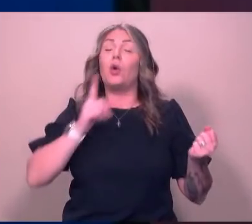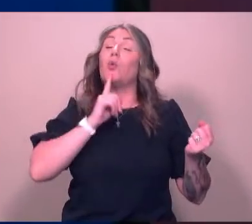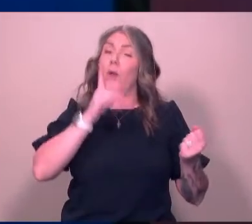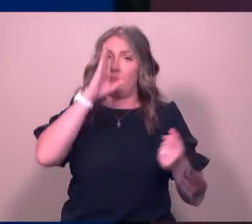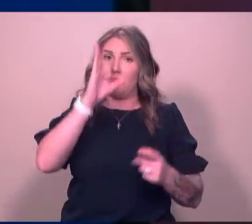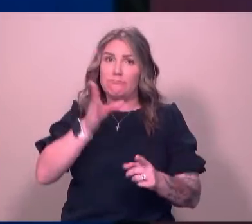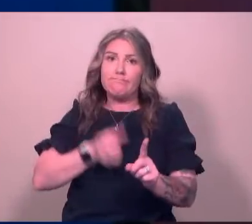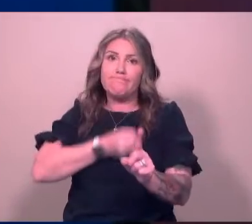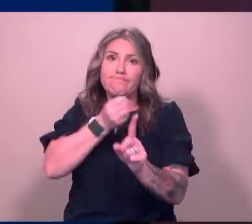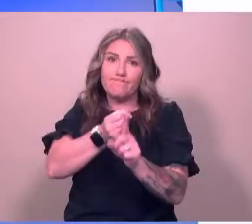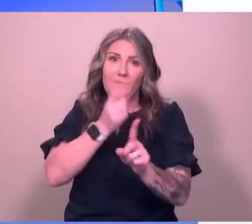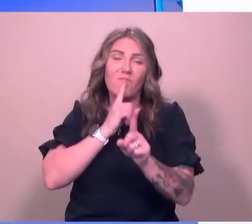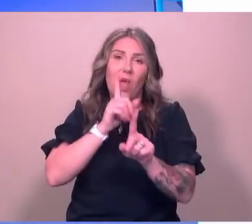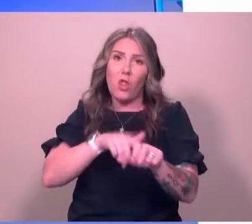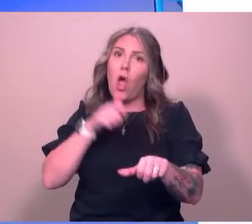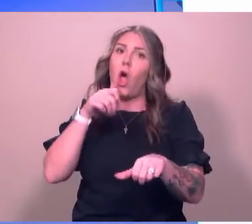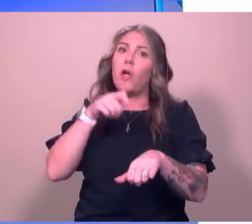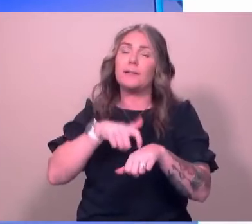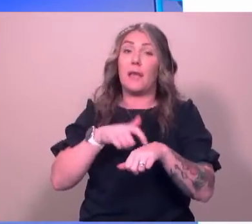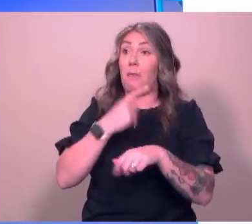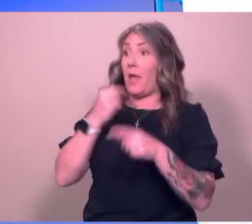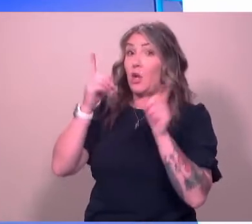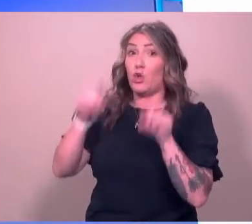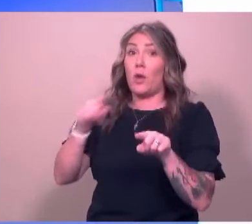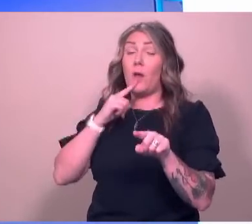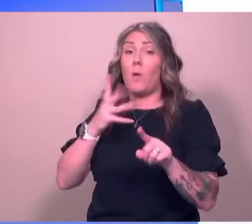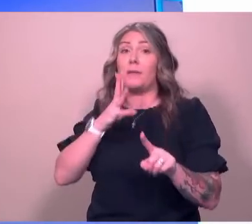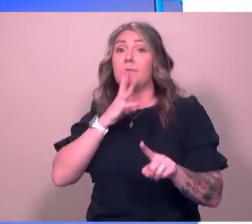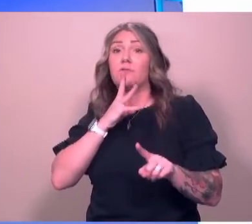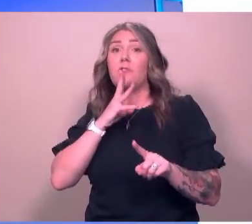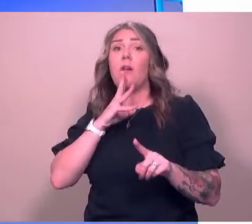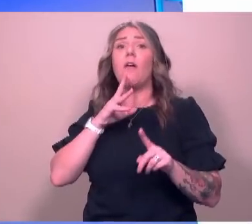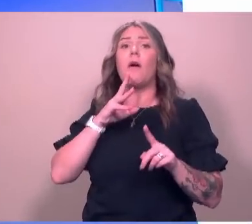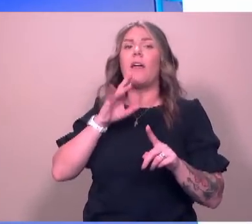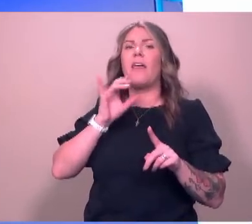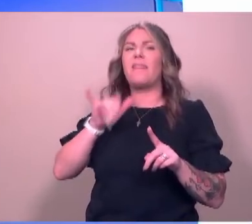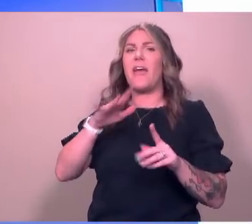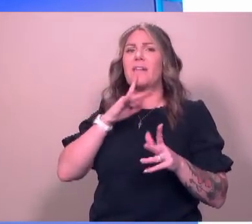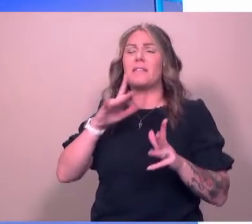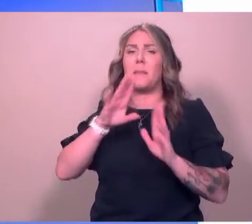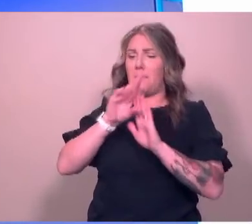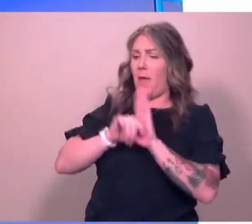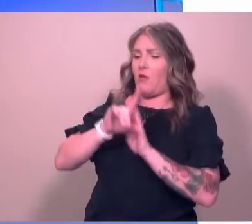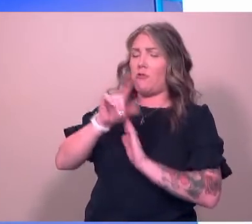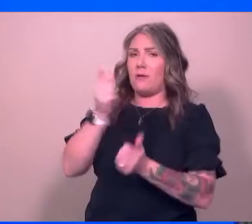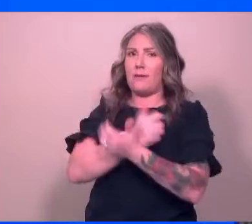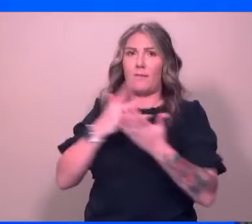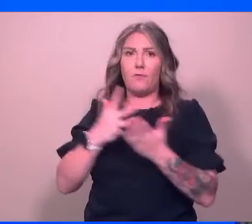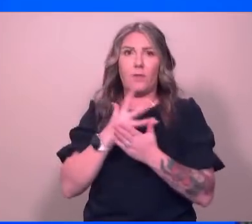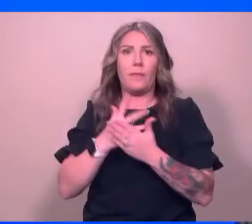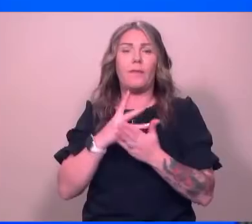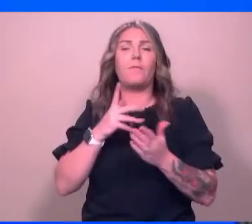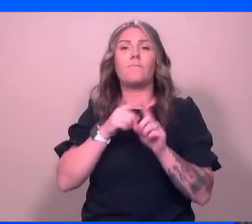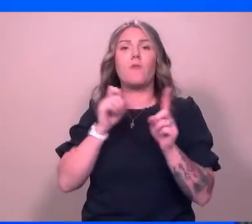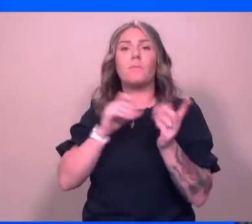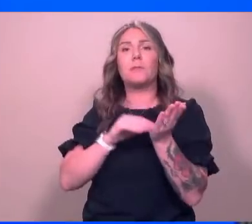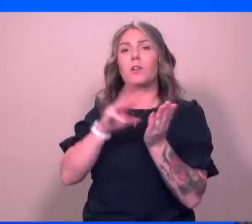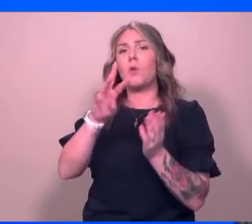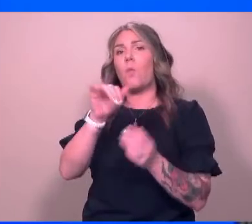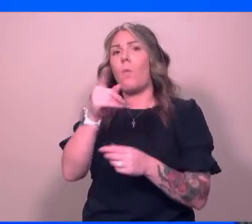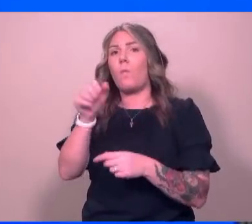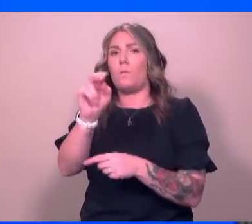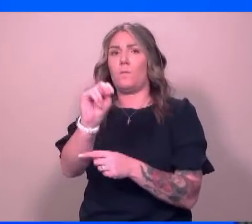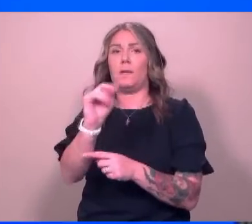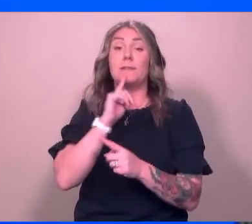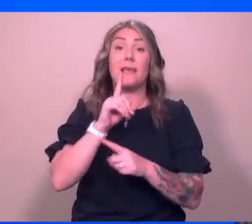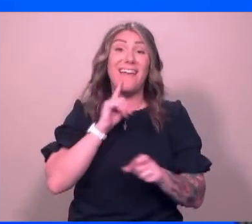impact us for a very long time. Yeah, I would agree. And I would certainly like to talk on the comment that was made on the background of everything else by Dr. Watson. That is